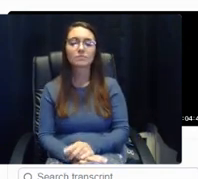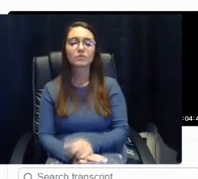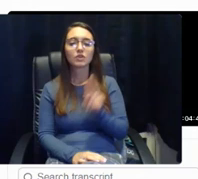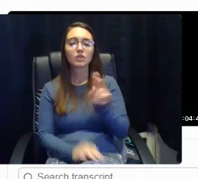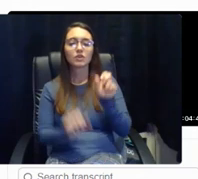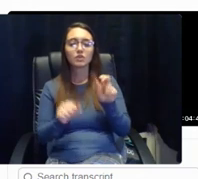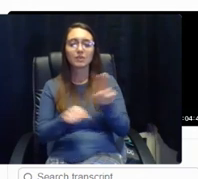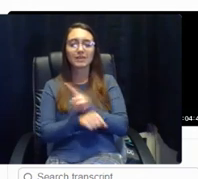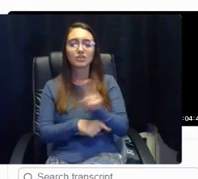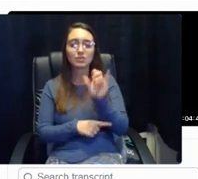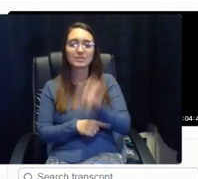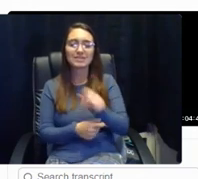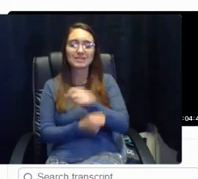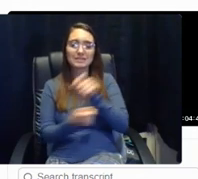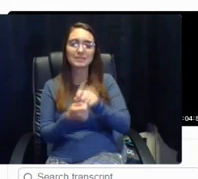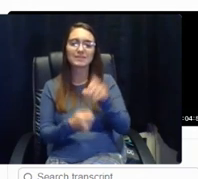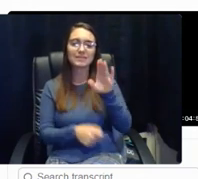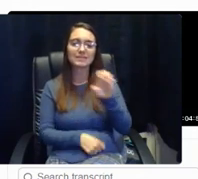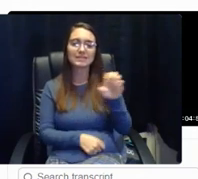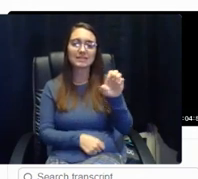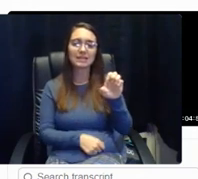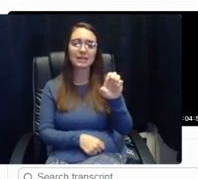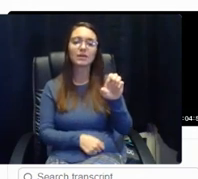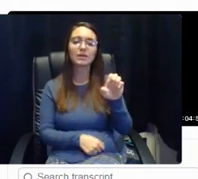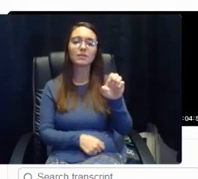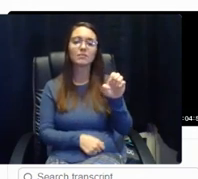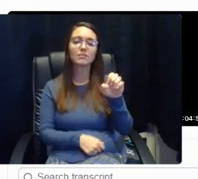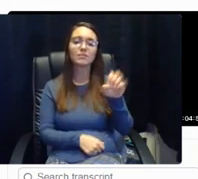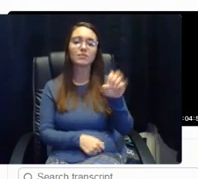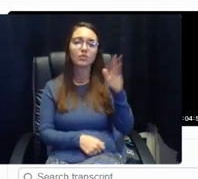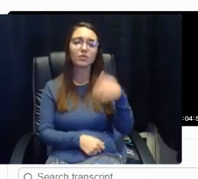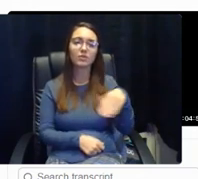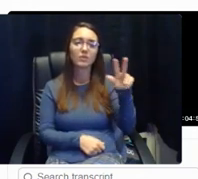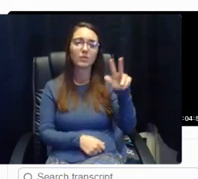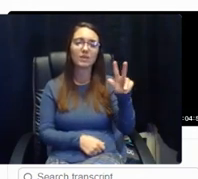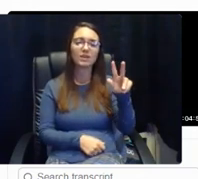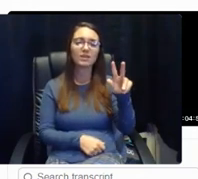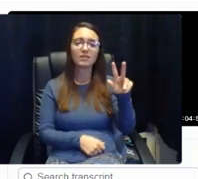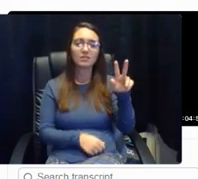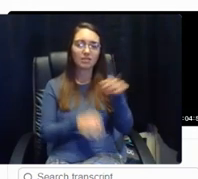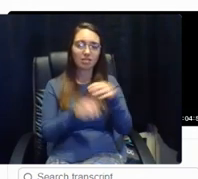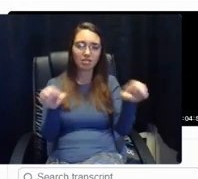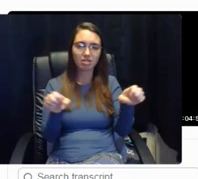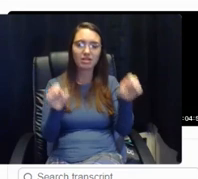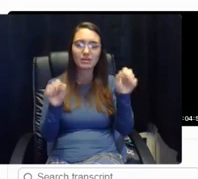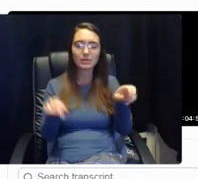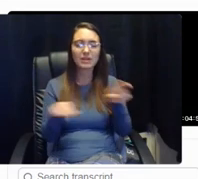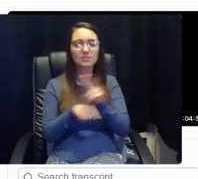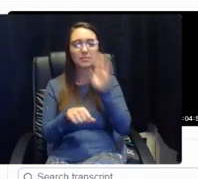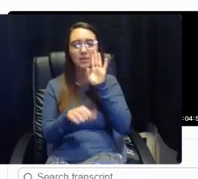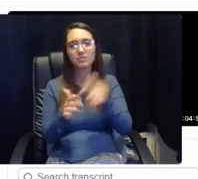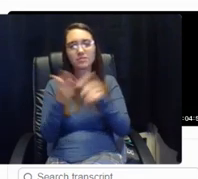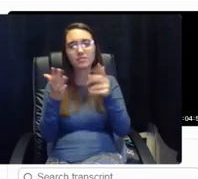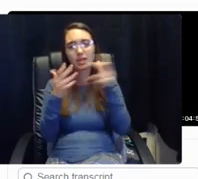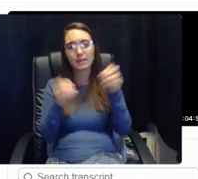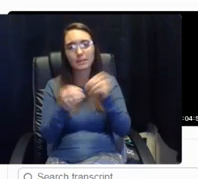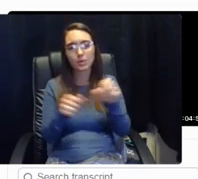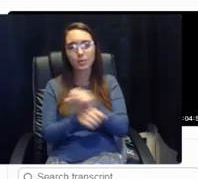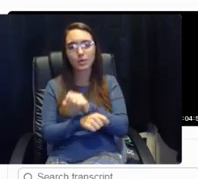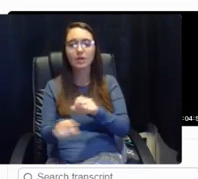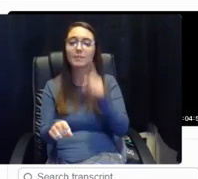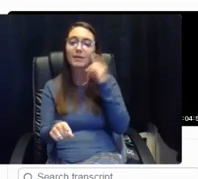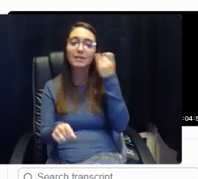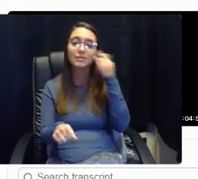and 3 positive to do a calculation, but you're going to take a lot of work. So you're going to get the same result if you use